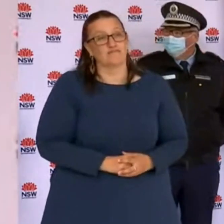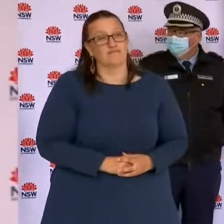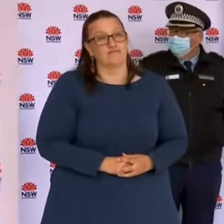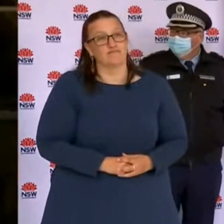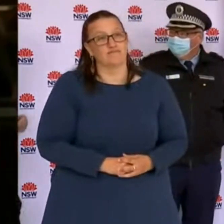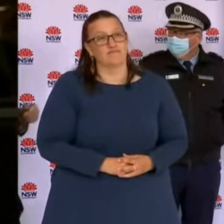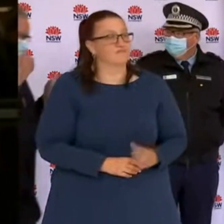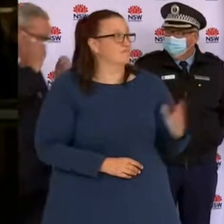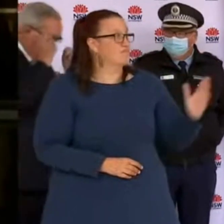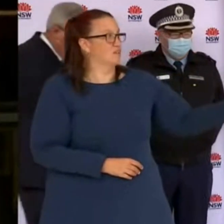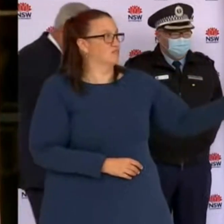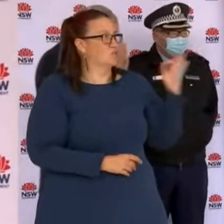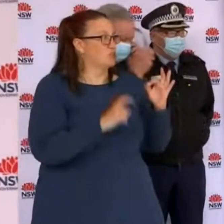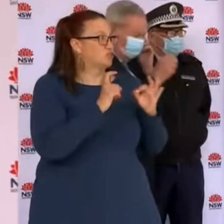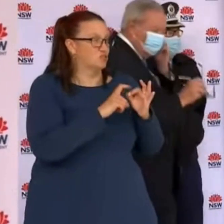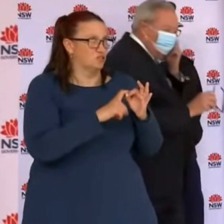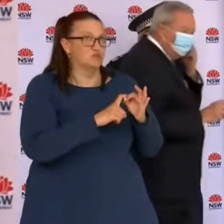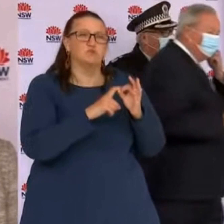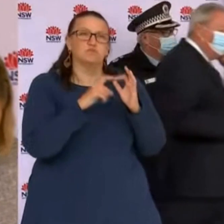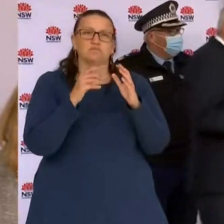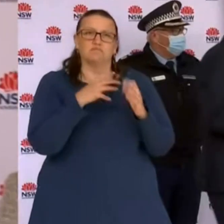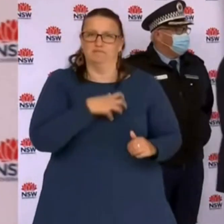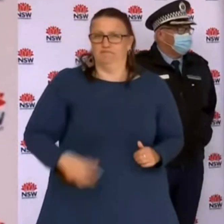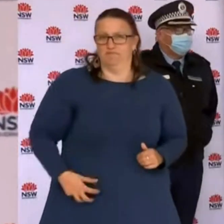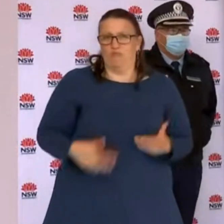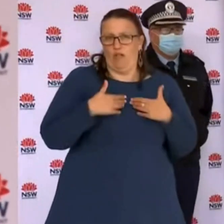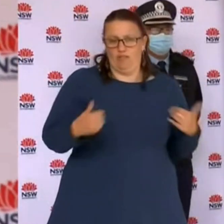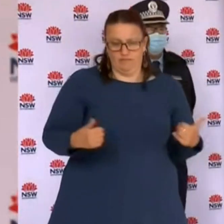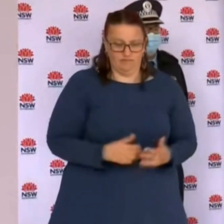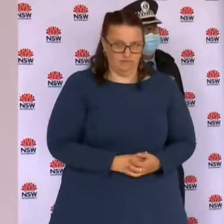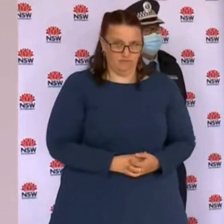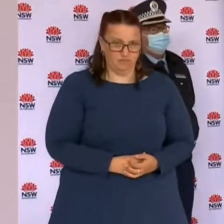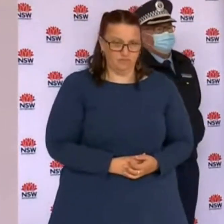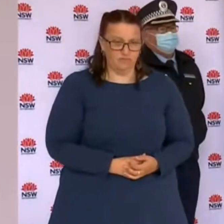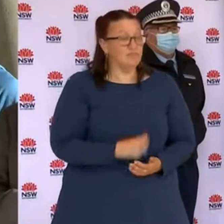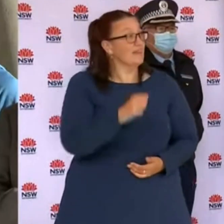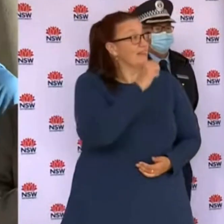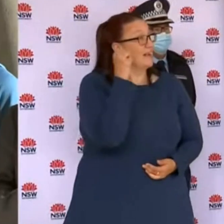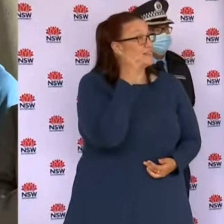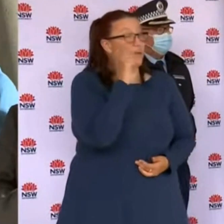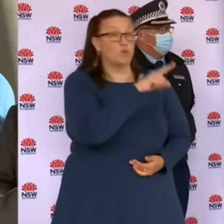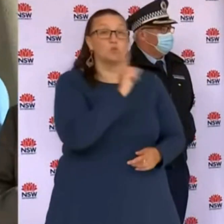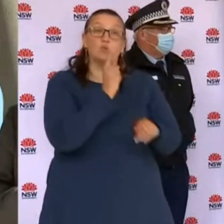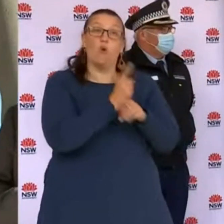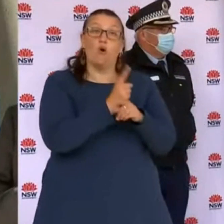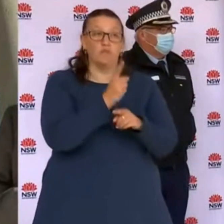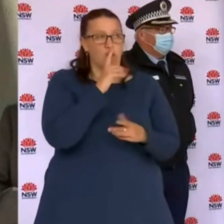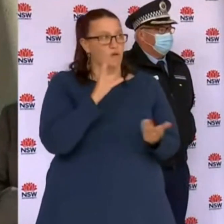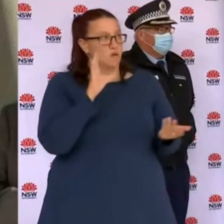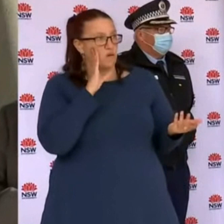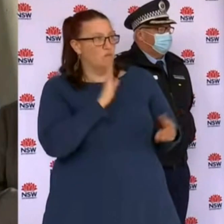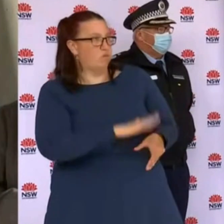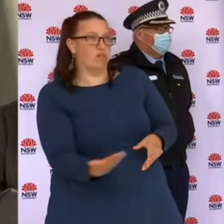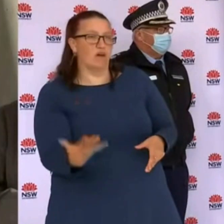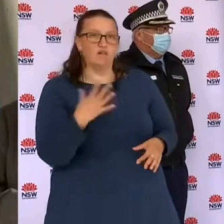question, please? Mr. Minister, just going back on the comments that you made yesterday, that in the event that people aren't listening to